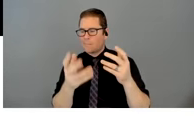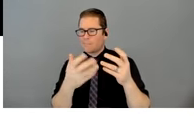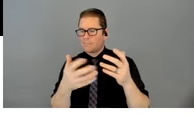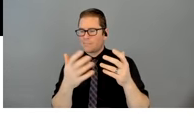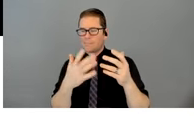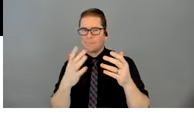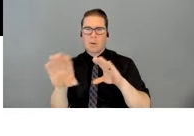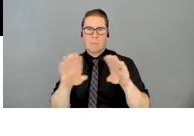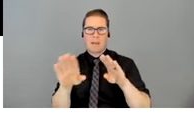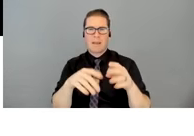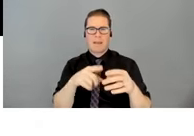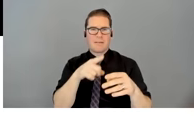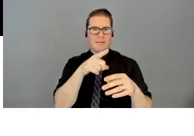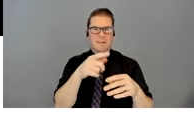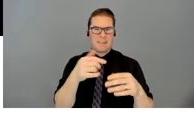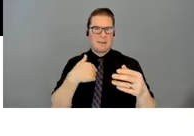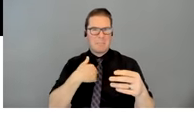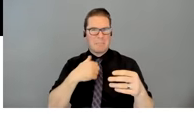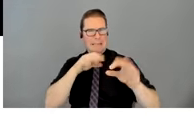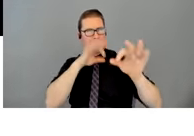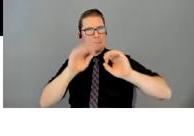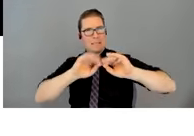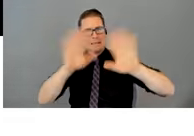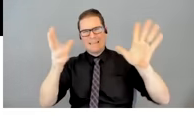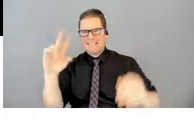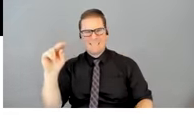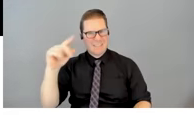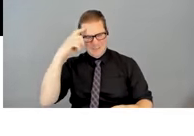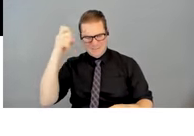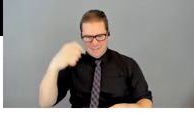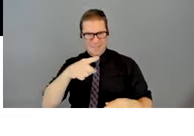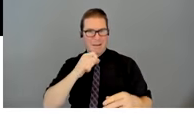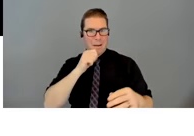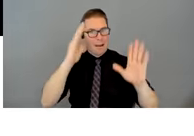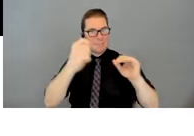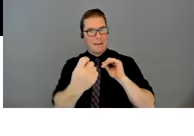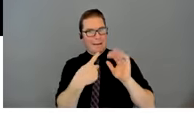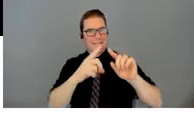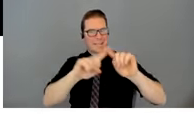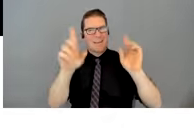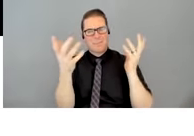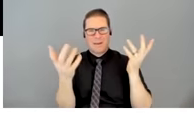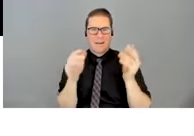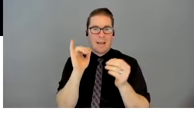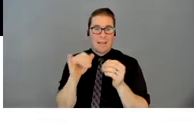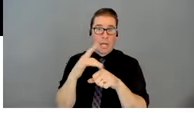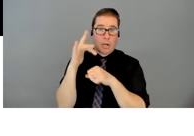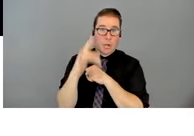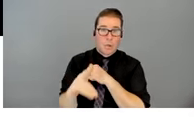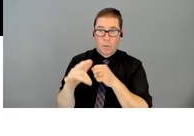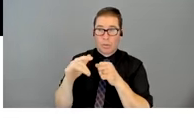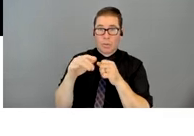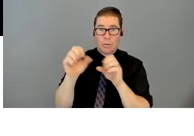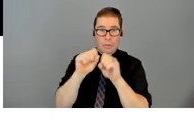that. But again, the early alert system is really for the course, the grade, the